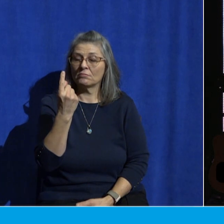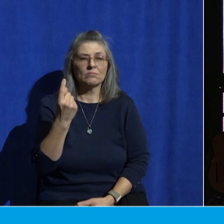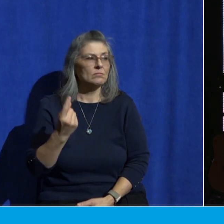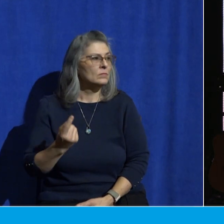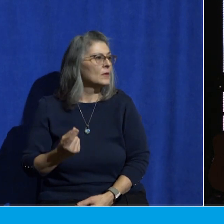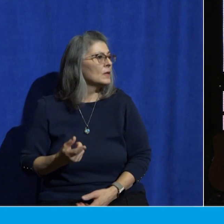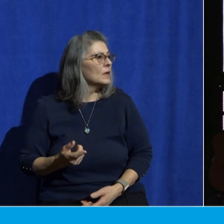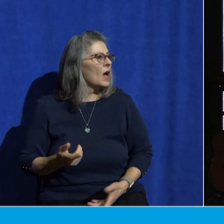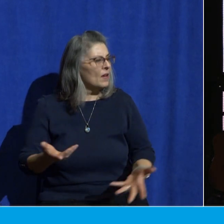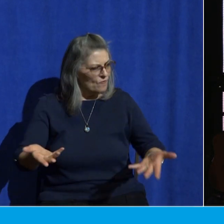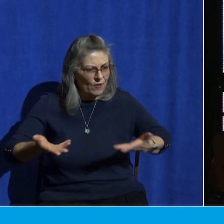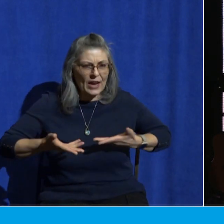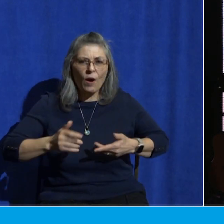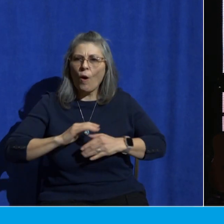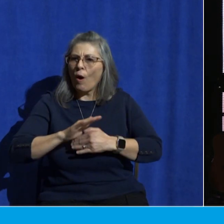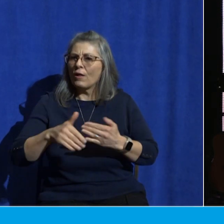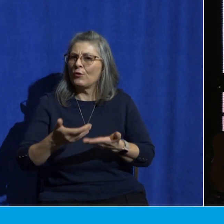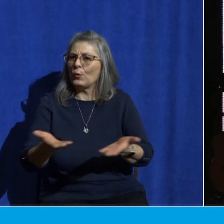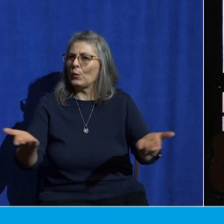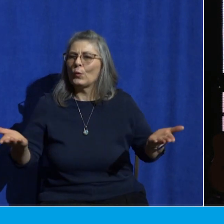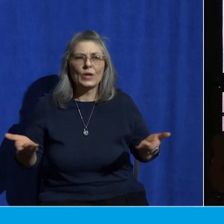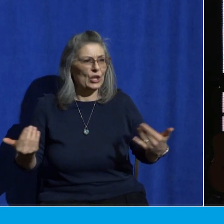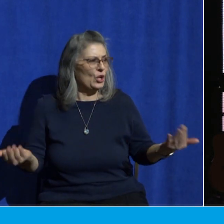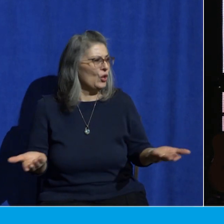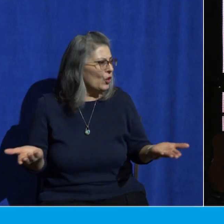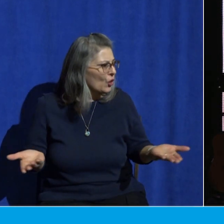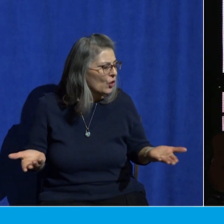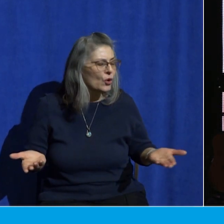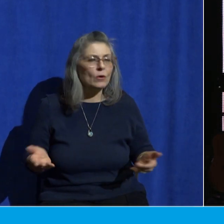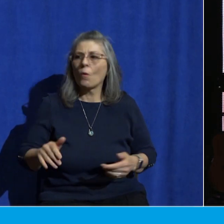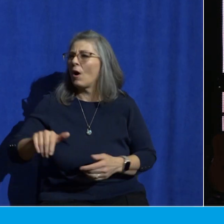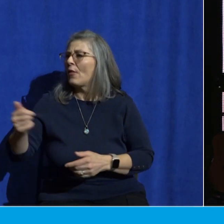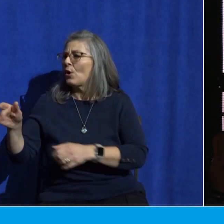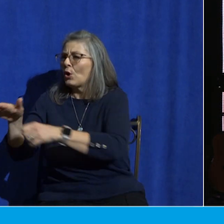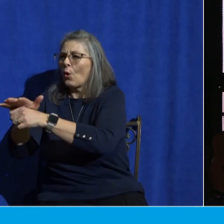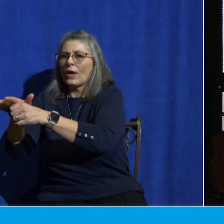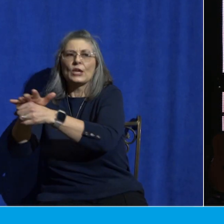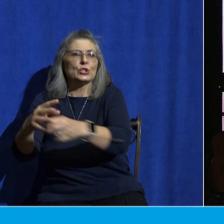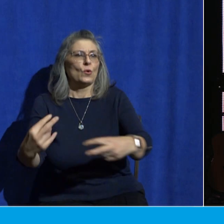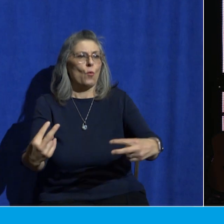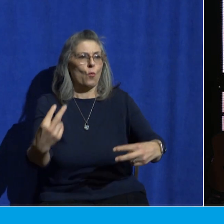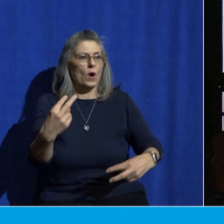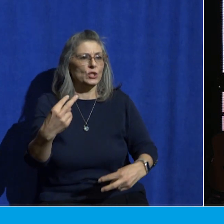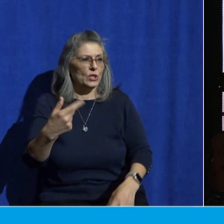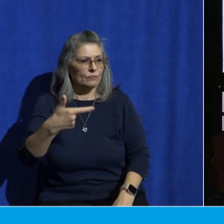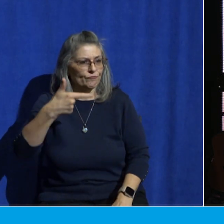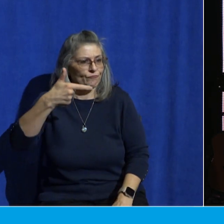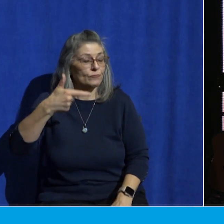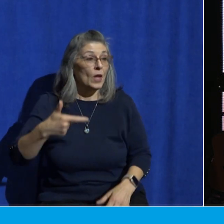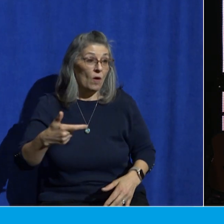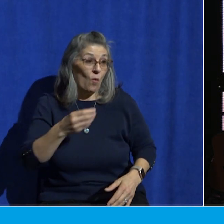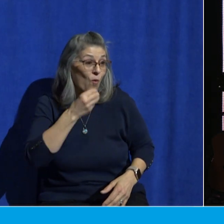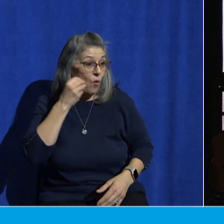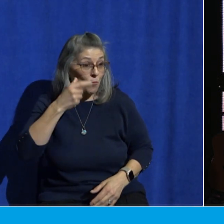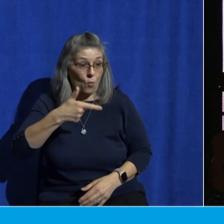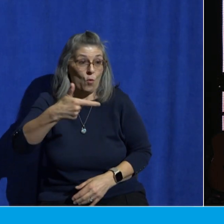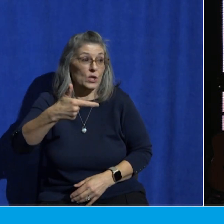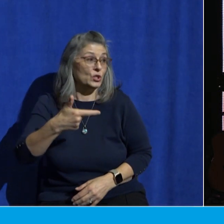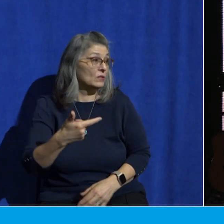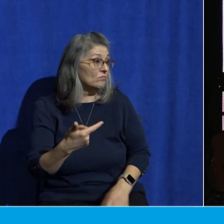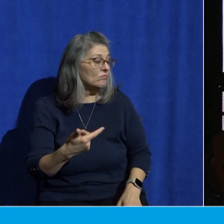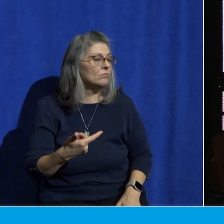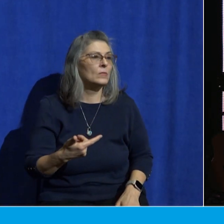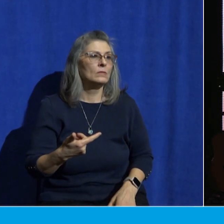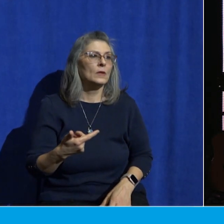locations, as well as those of you physically unable to be with us who are online. It's good to hear